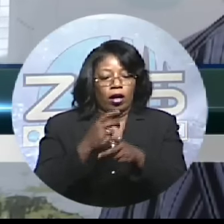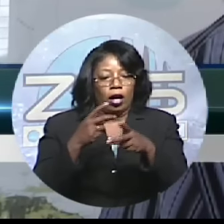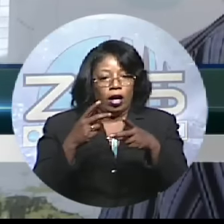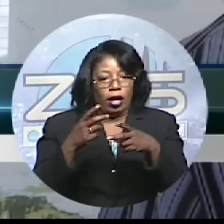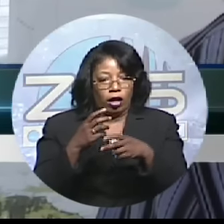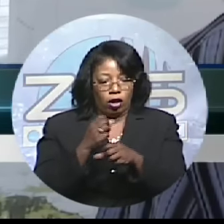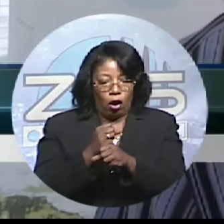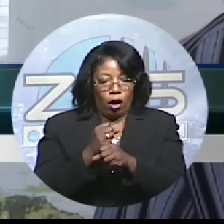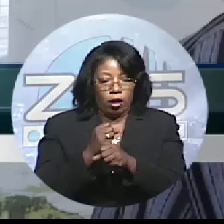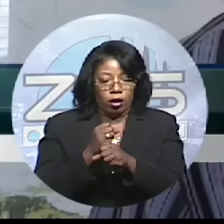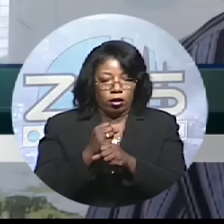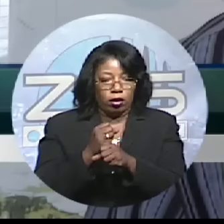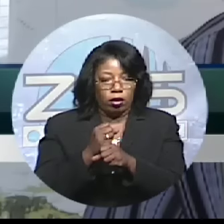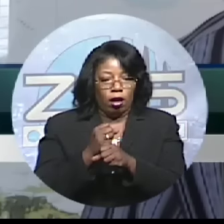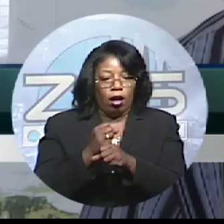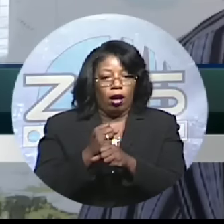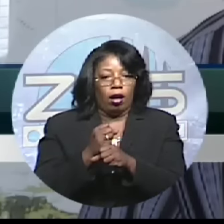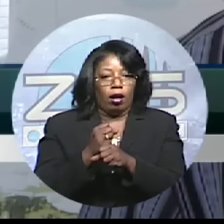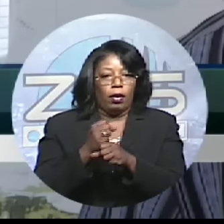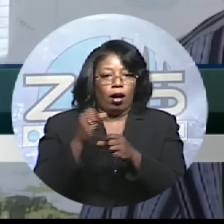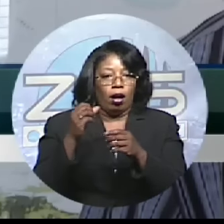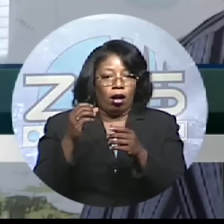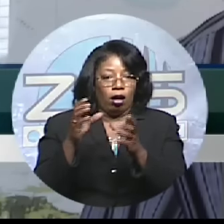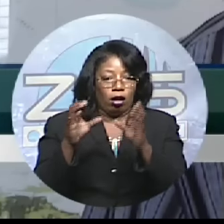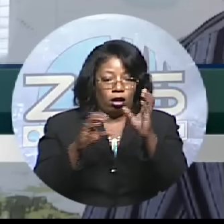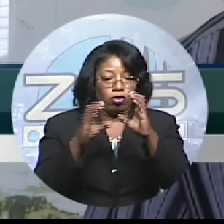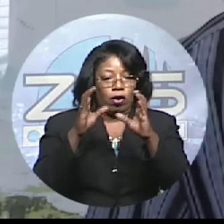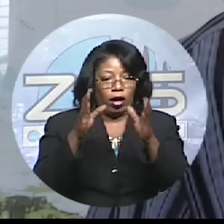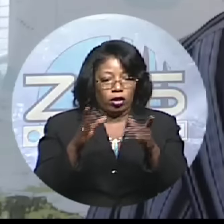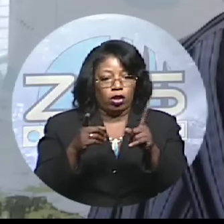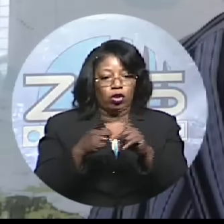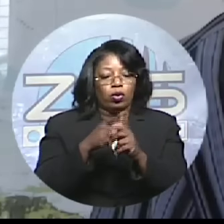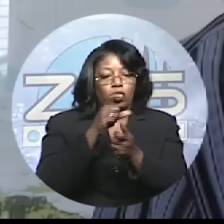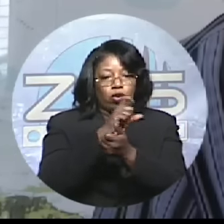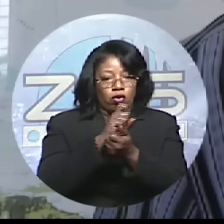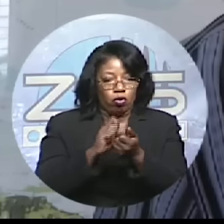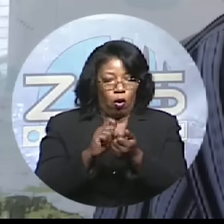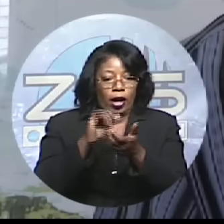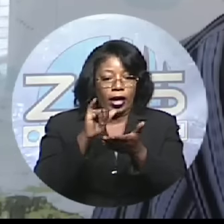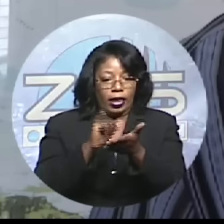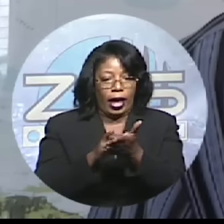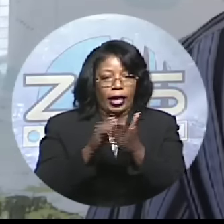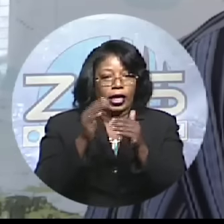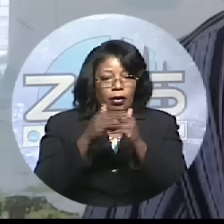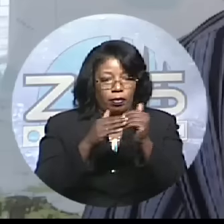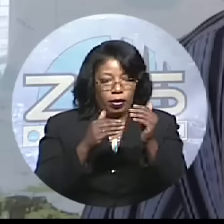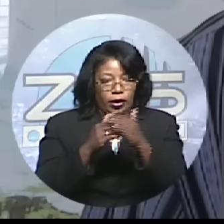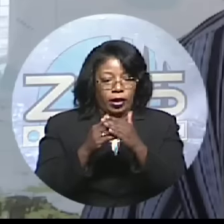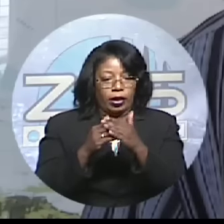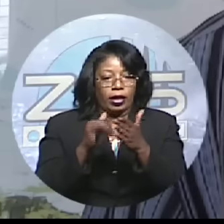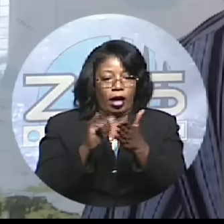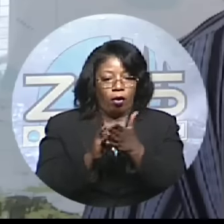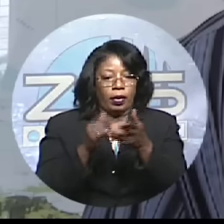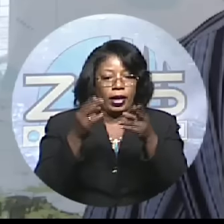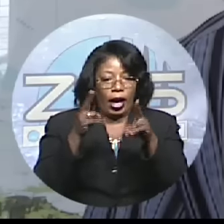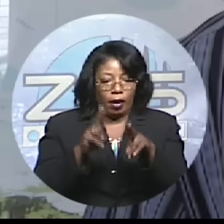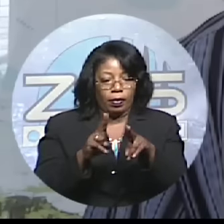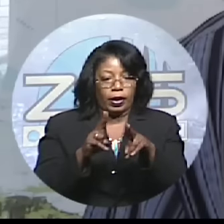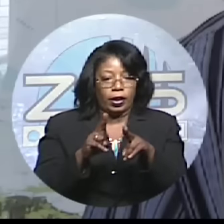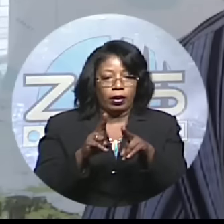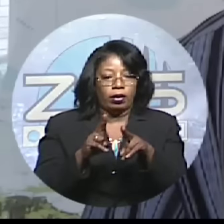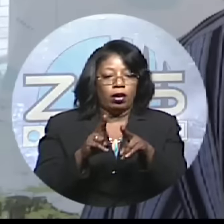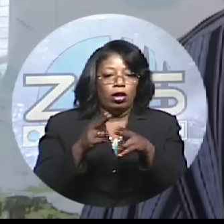to demolish that building. That should be in progress as we speak, or it will